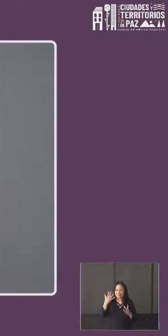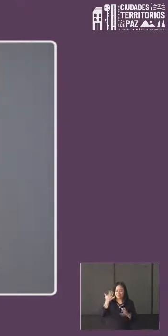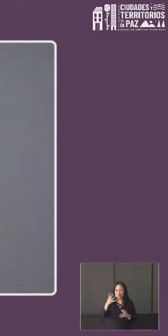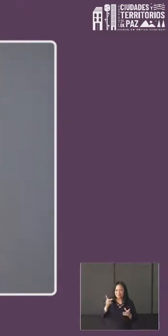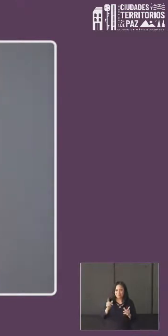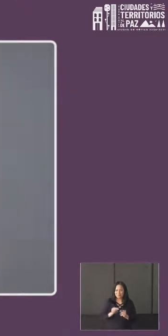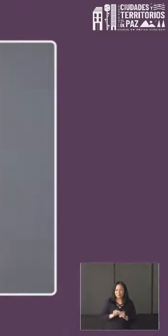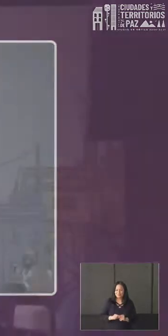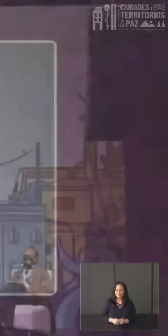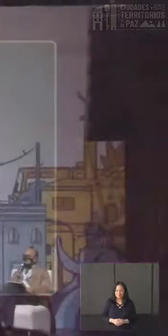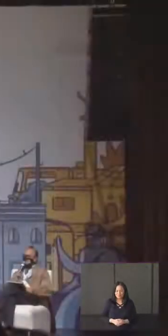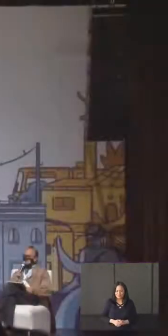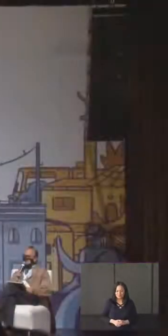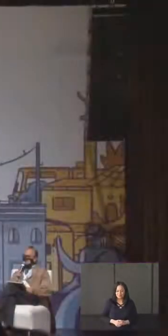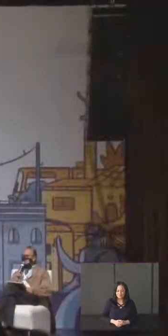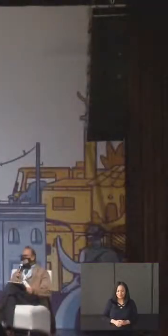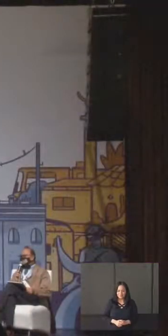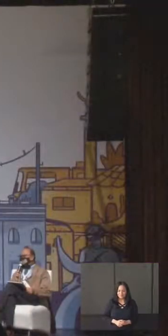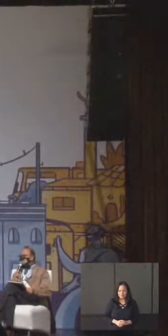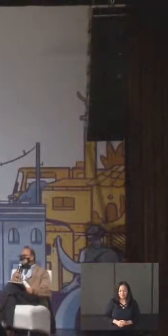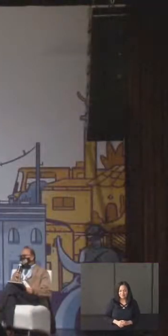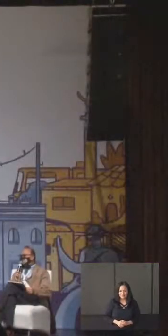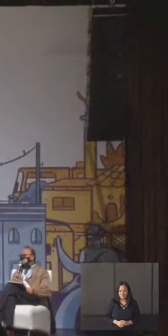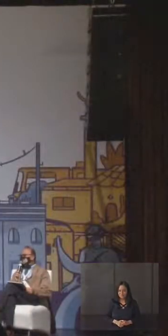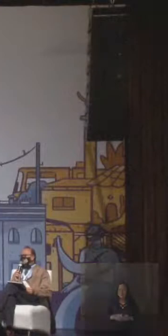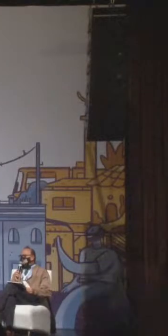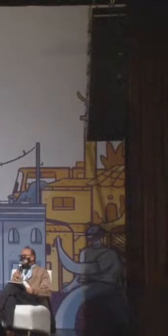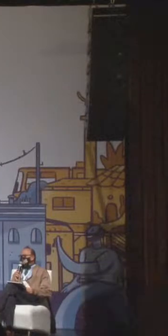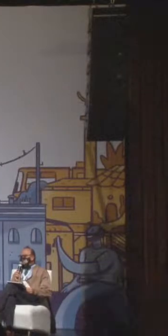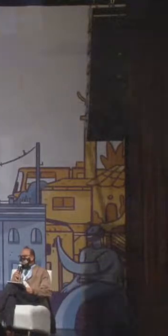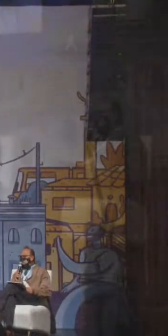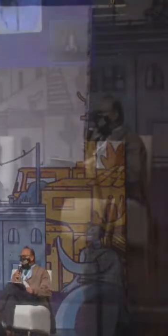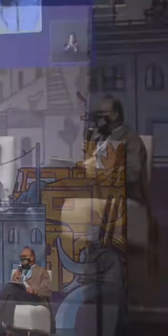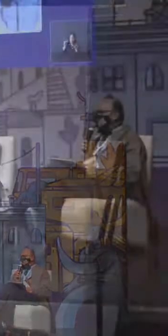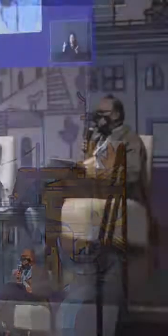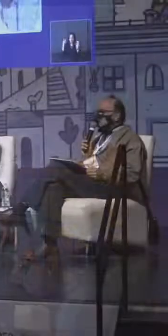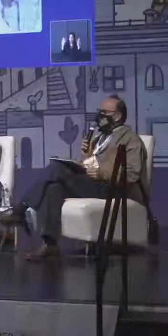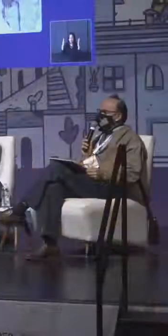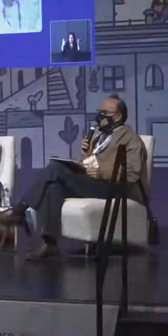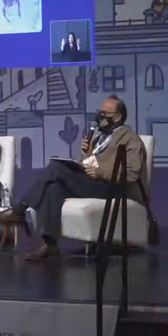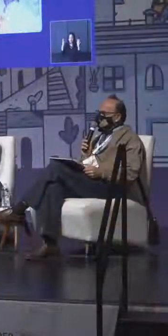this, I finish my 5 minutes. Thank you very much. Thank you, Geraldine.